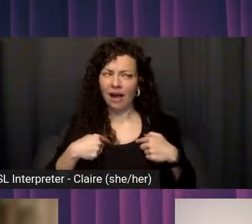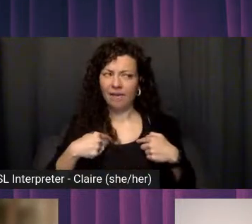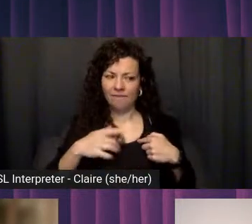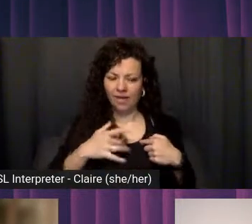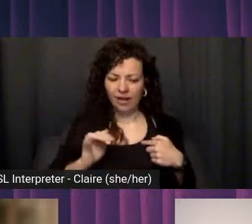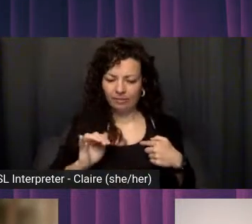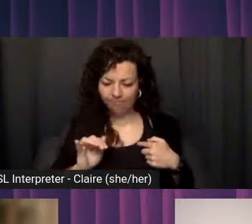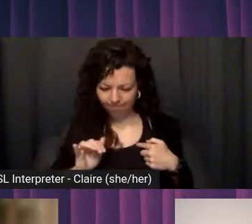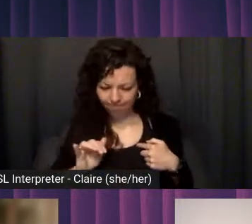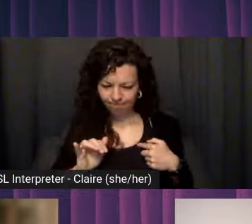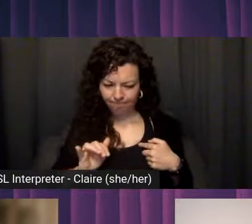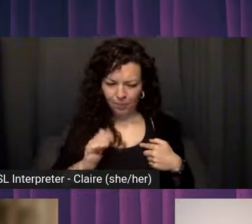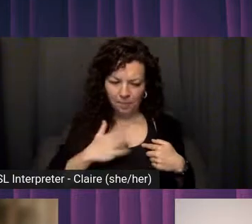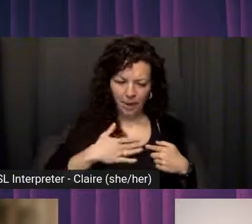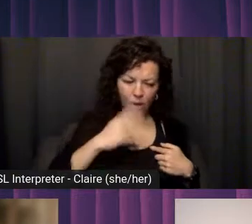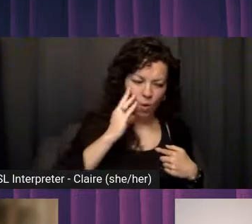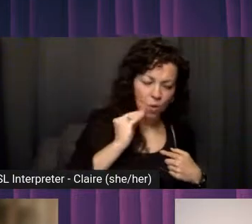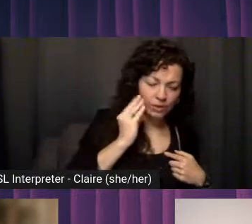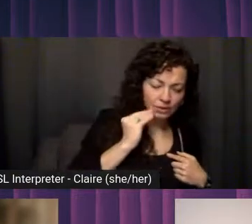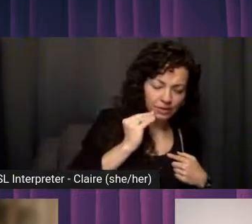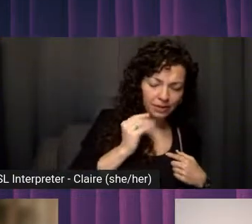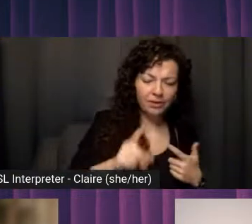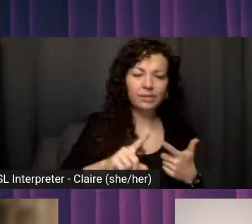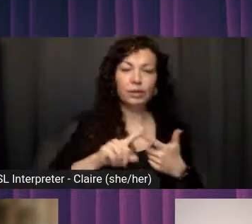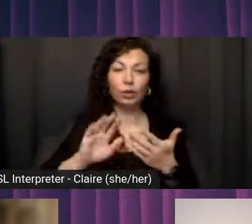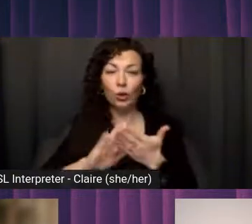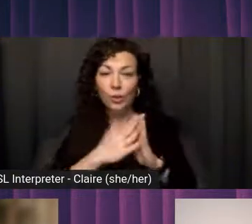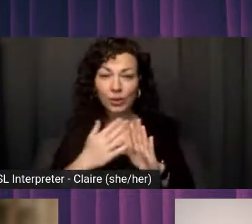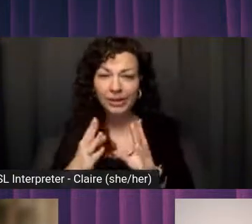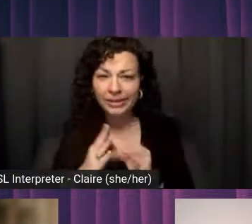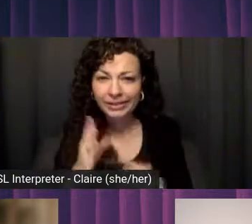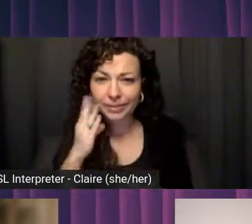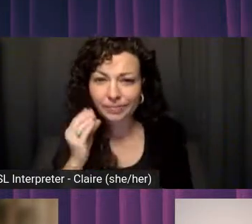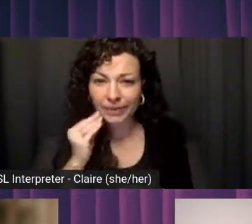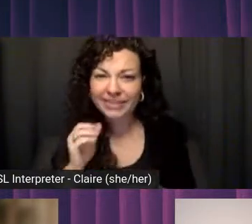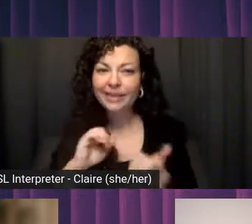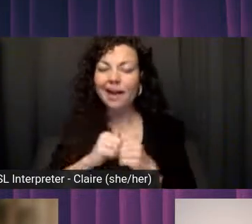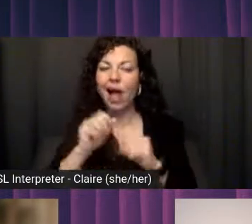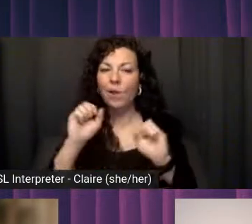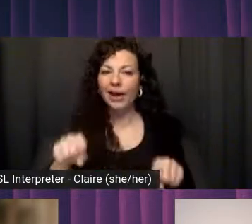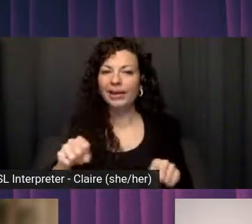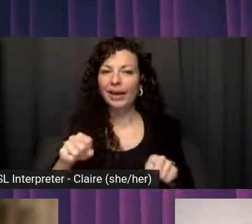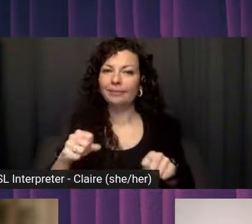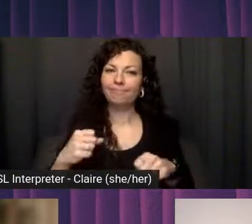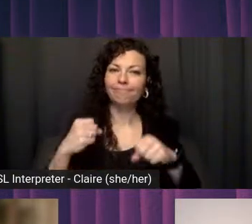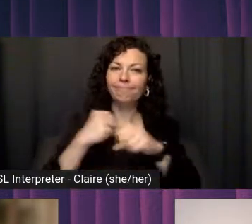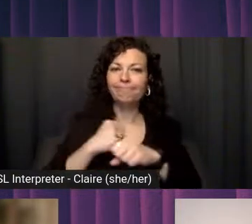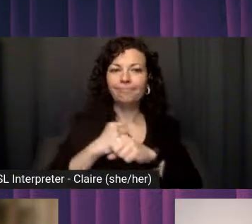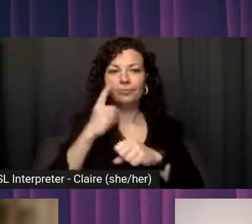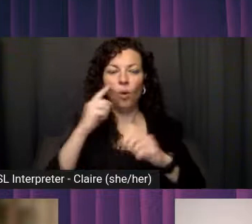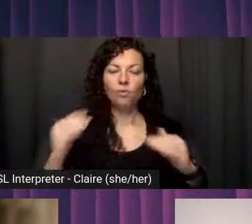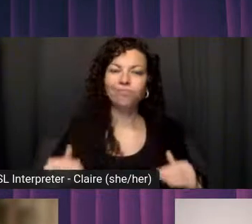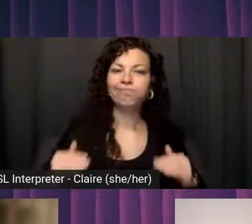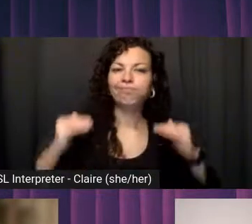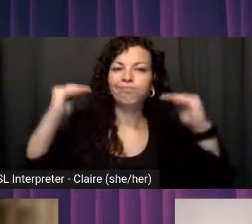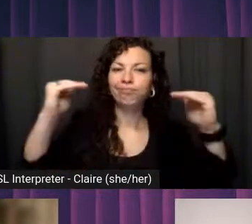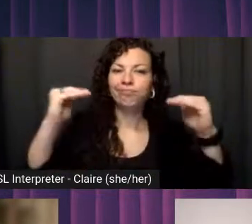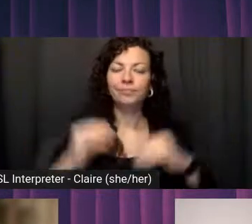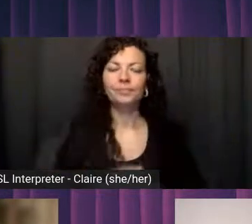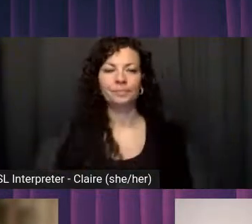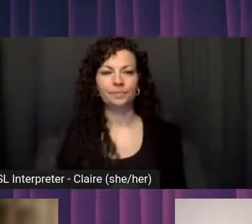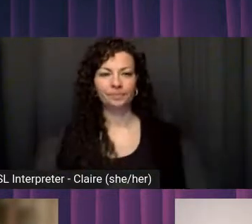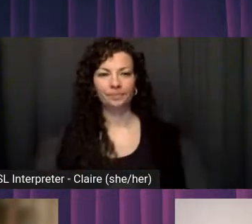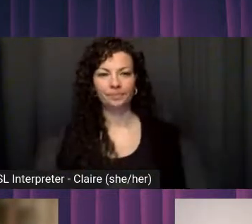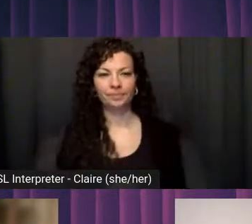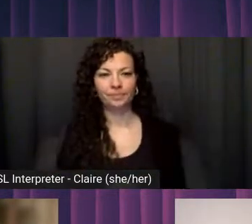of healthcare and mental healthcare and my community. So that's how I got here. I'm currently at the